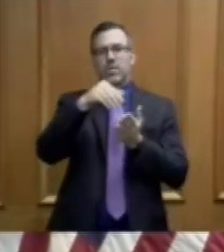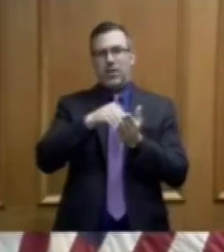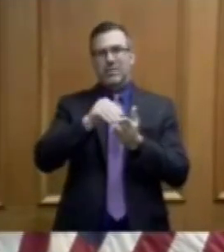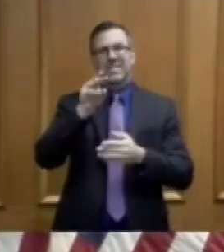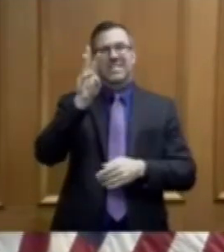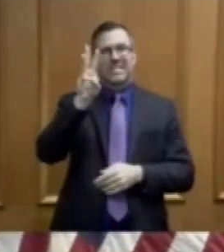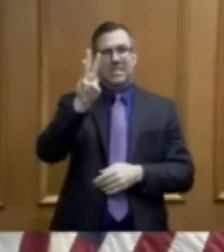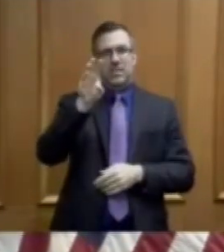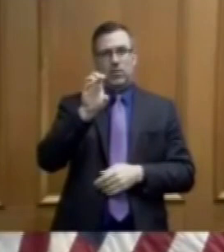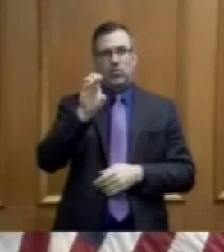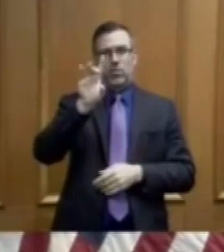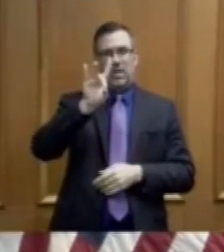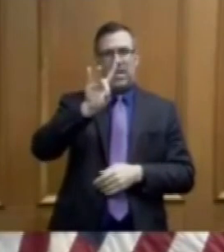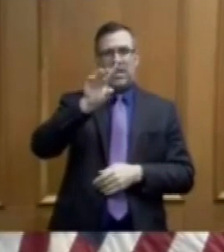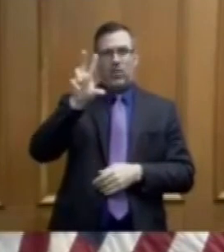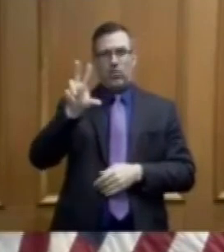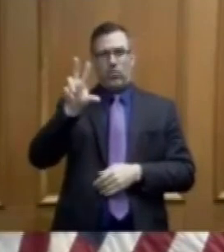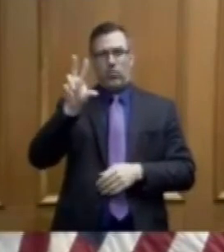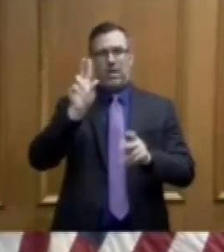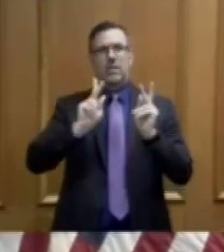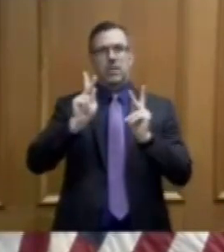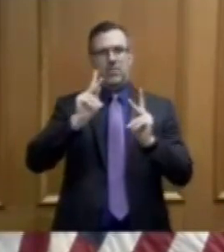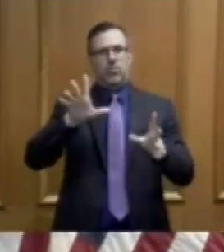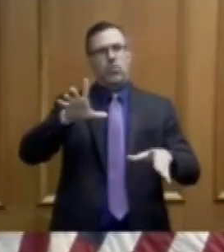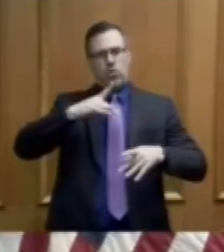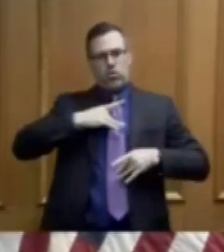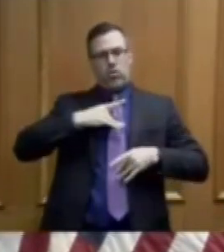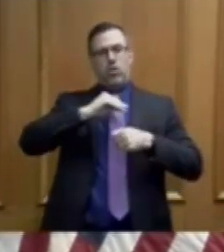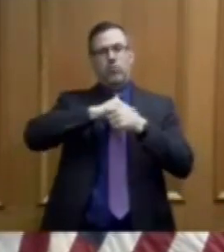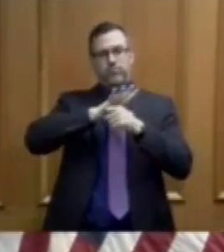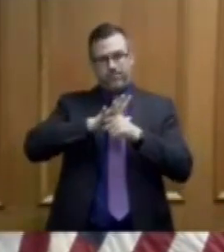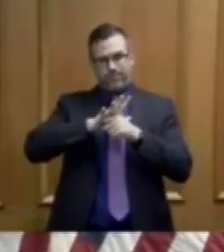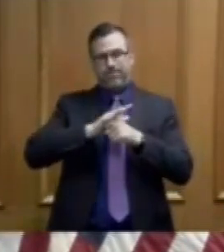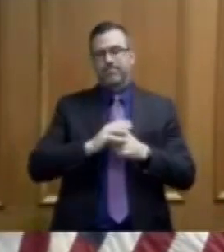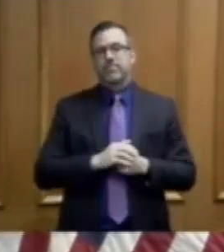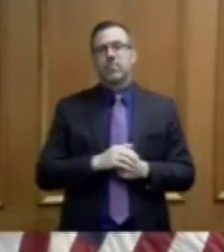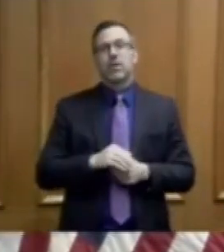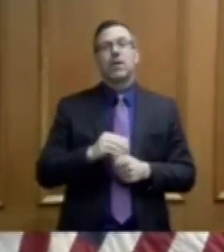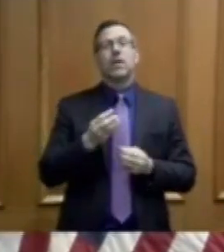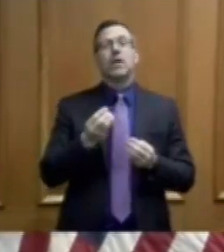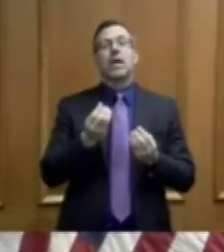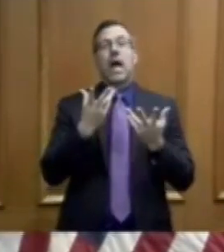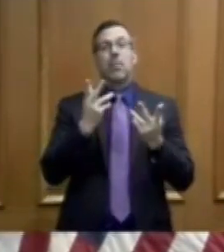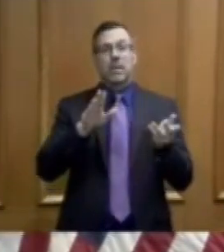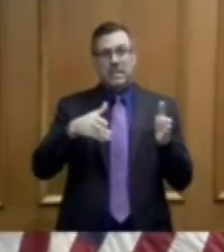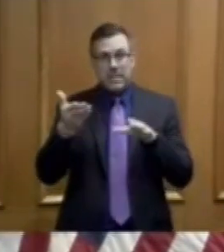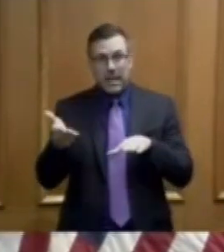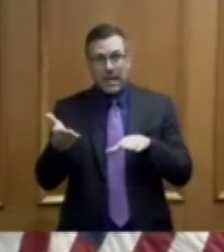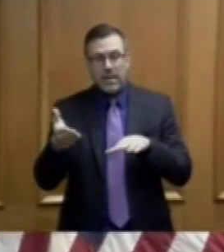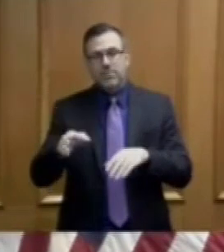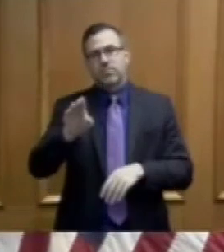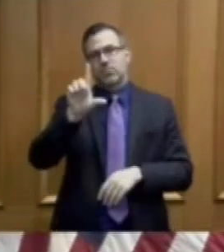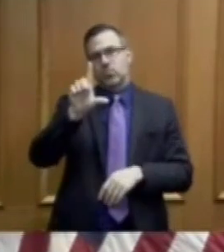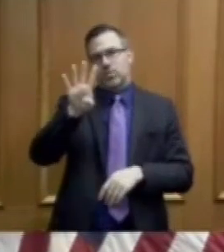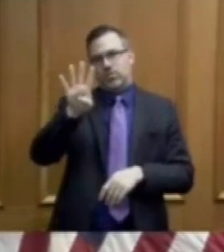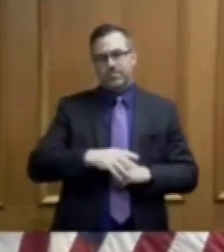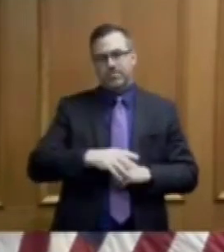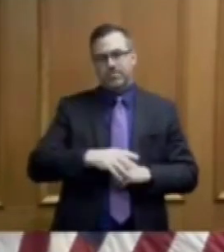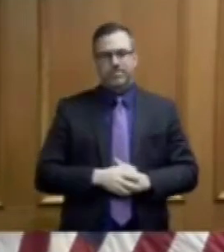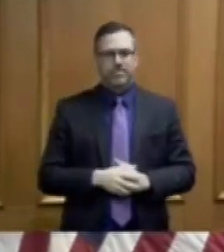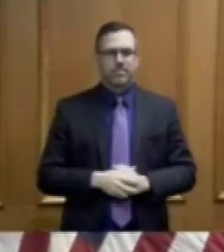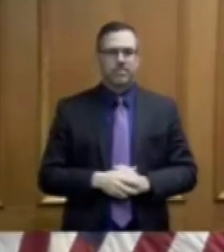2,683 confirmed cases of COVID-19 and 24 deaths. We've lost 24